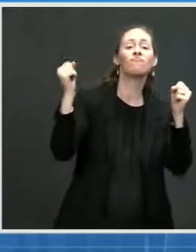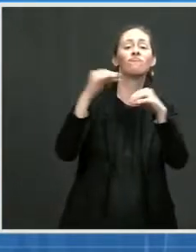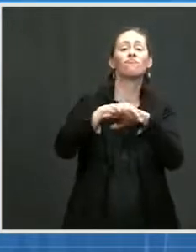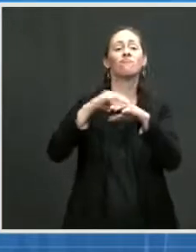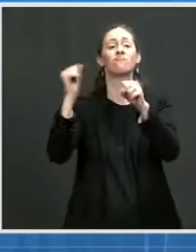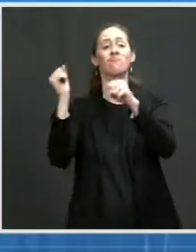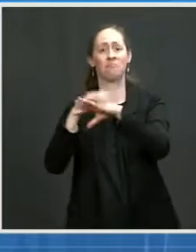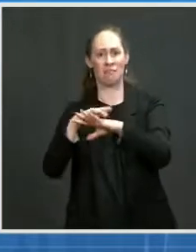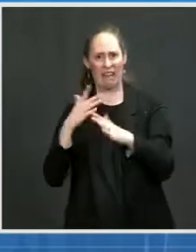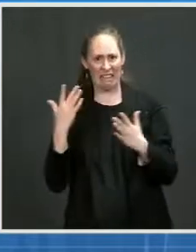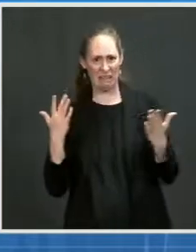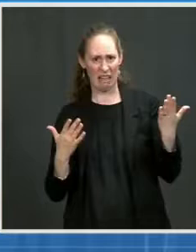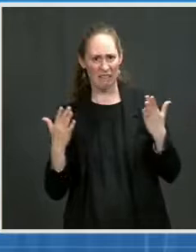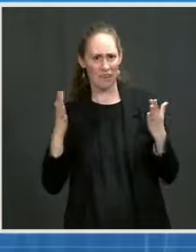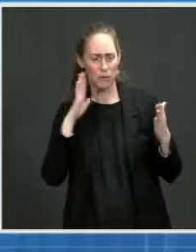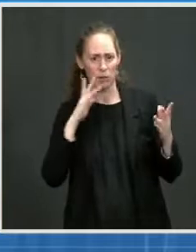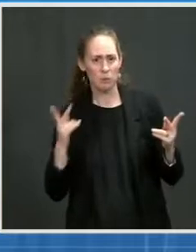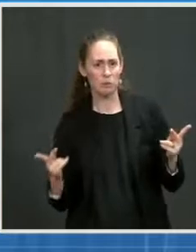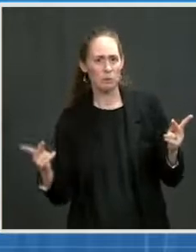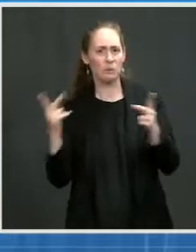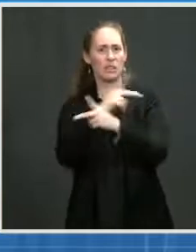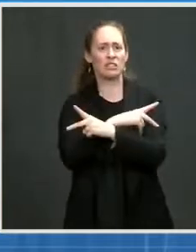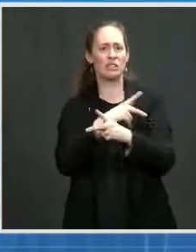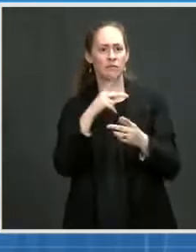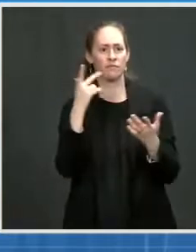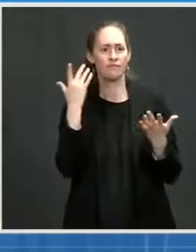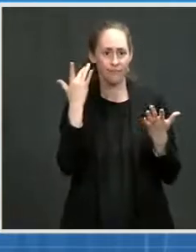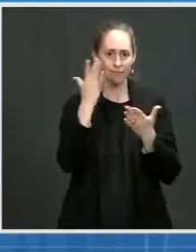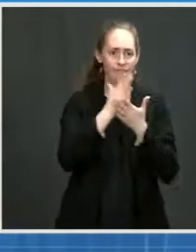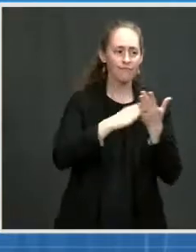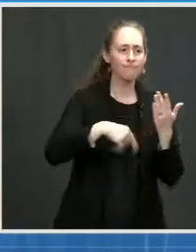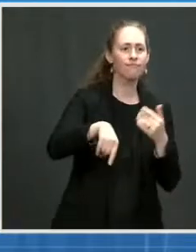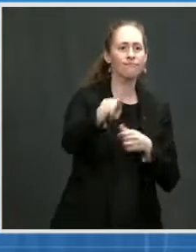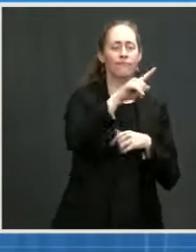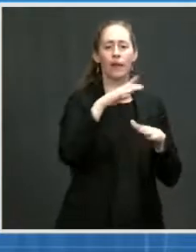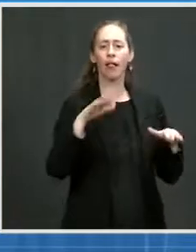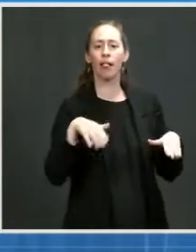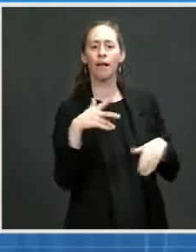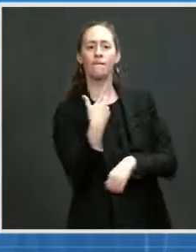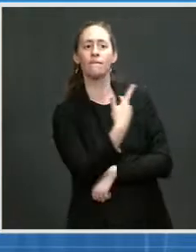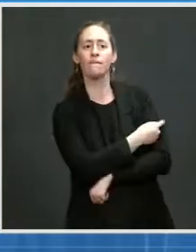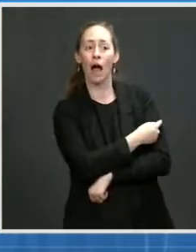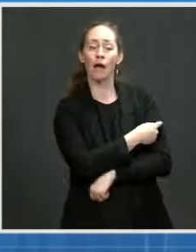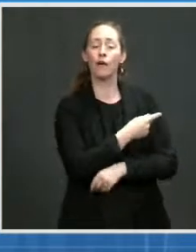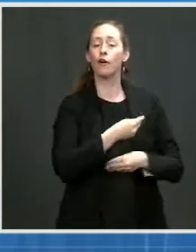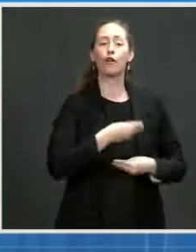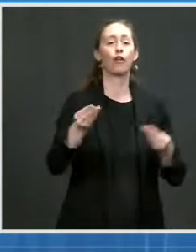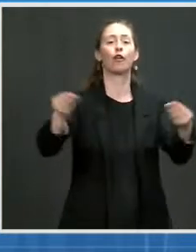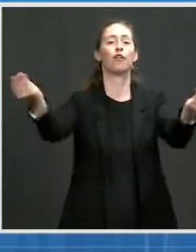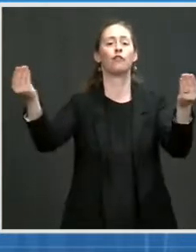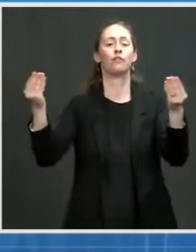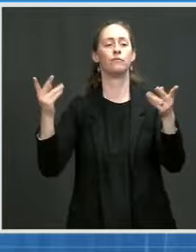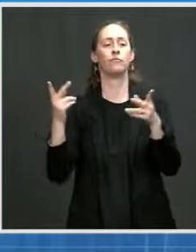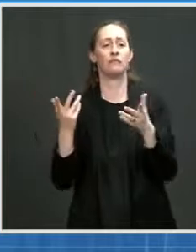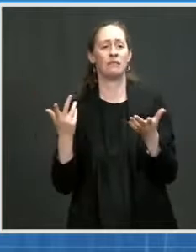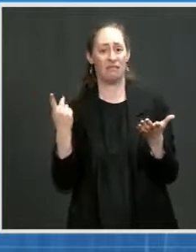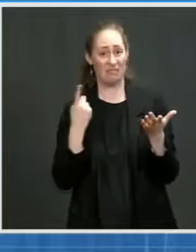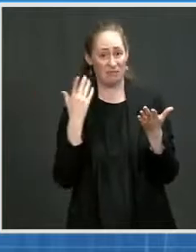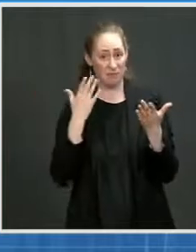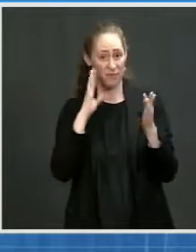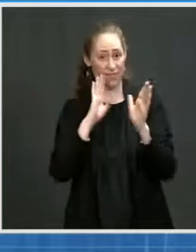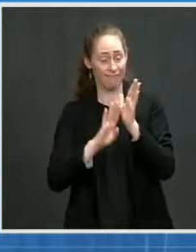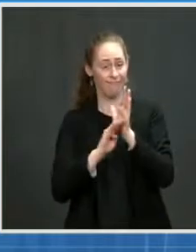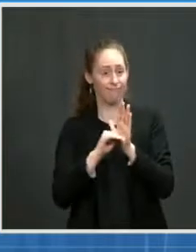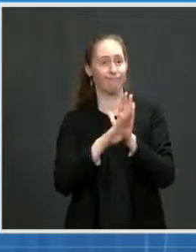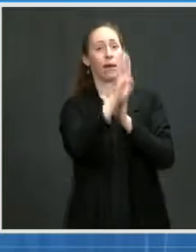to unvaccinated people having super spreader type events? Are you worried cases could rise after Memorial Day? Thanks,